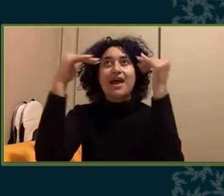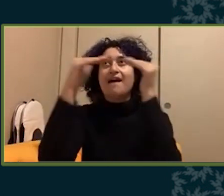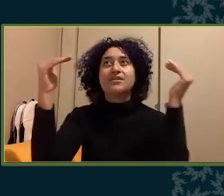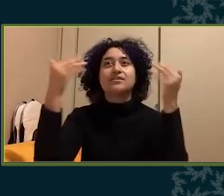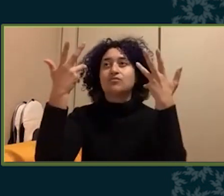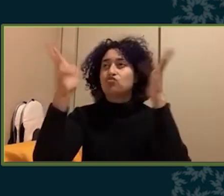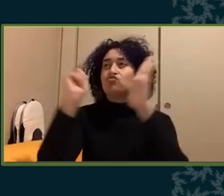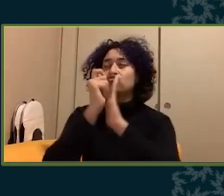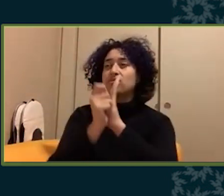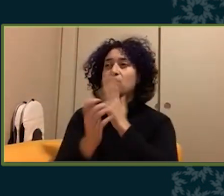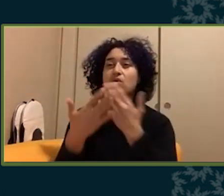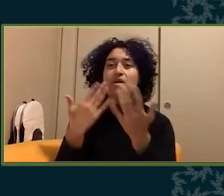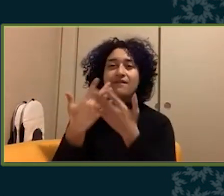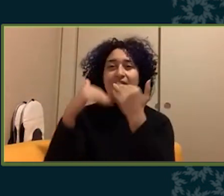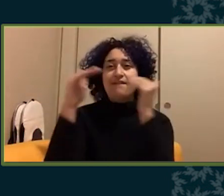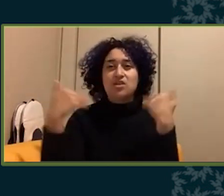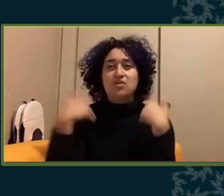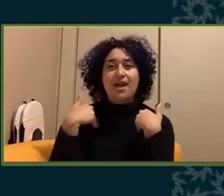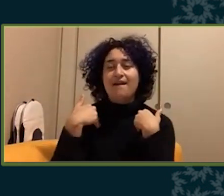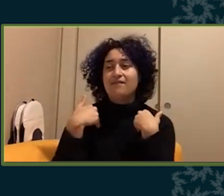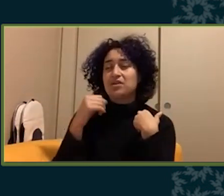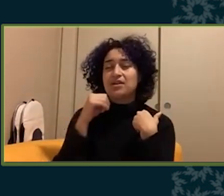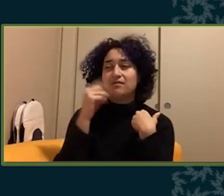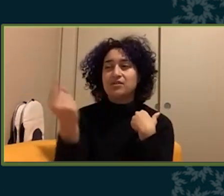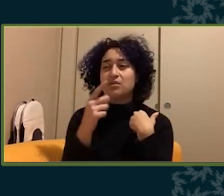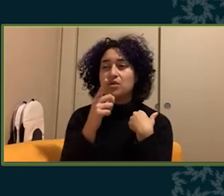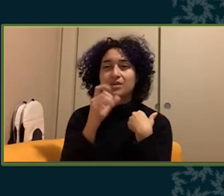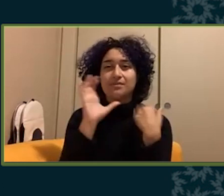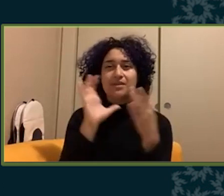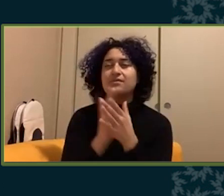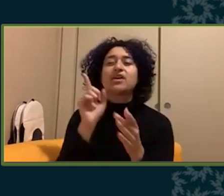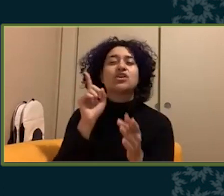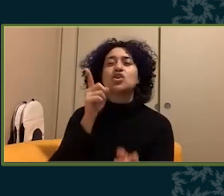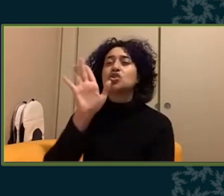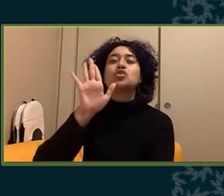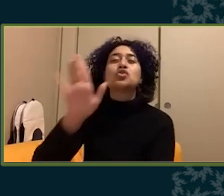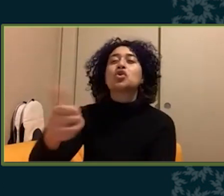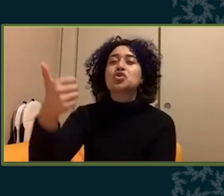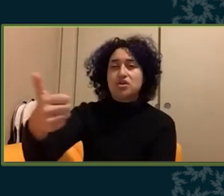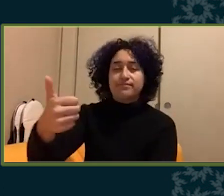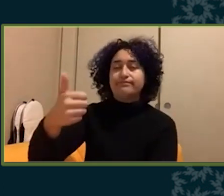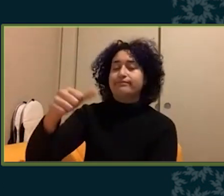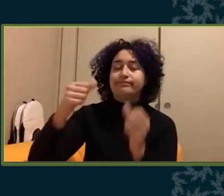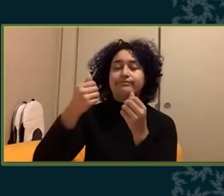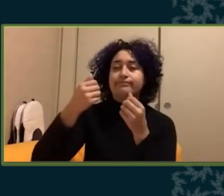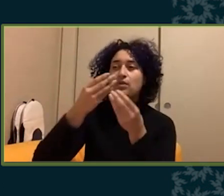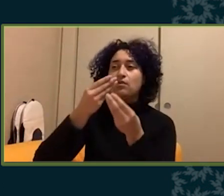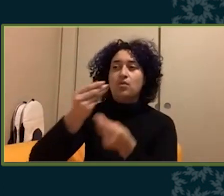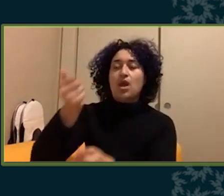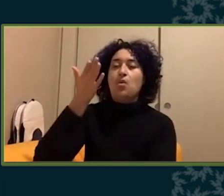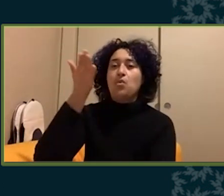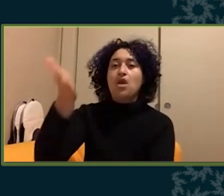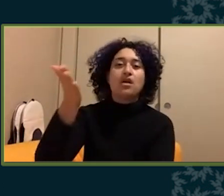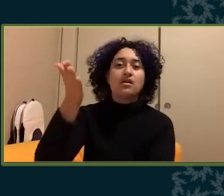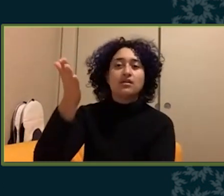right? Whatever heaven you have, and even if you're an atheist, that like you're good, right? And that short of committing some heinous